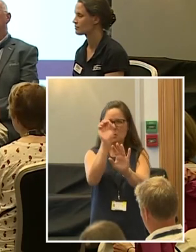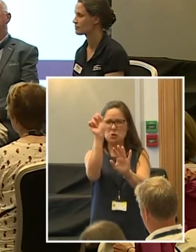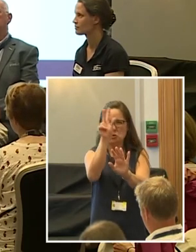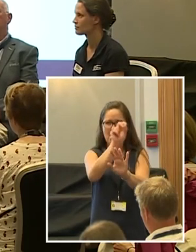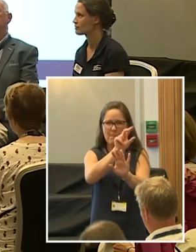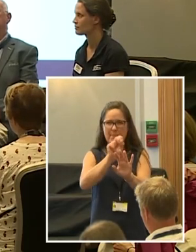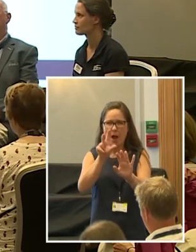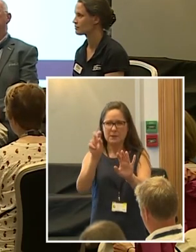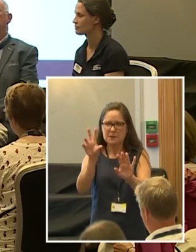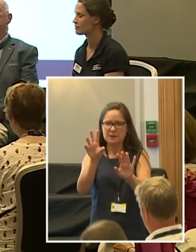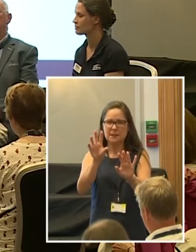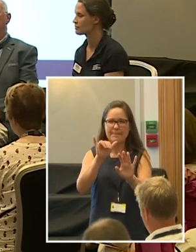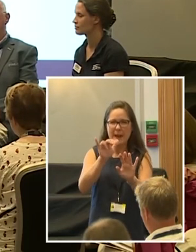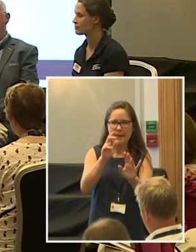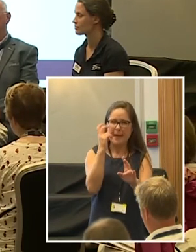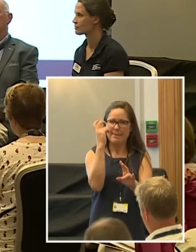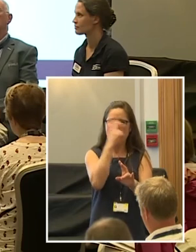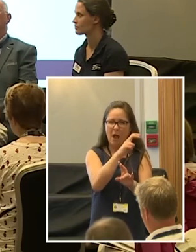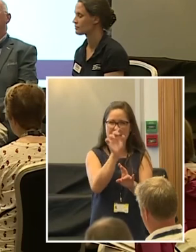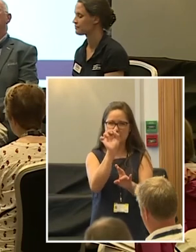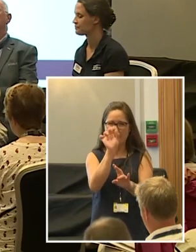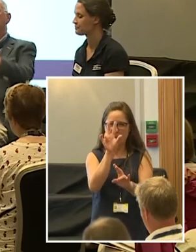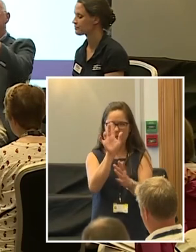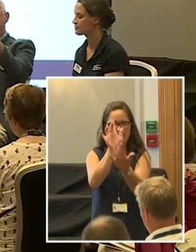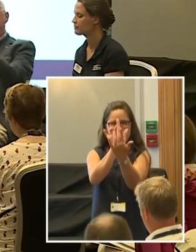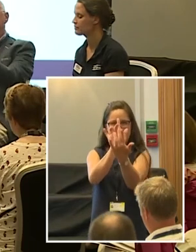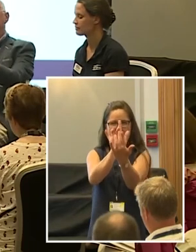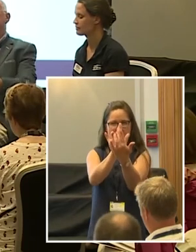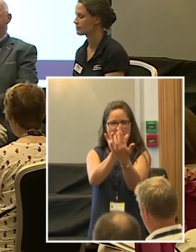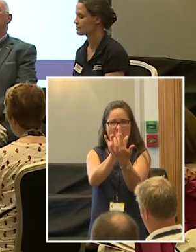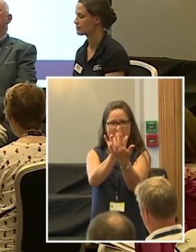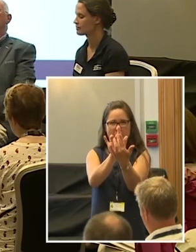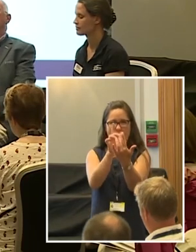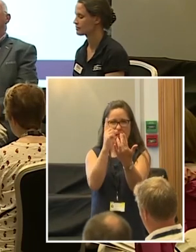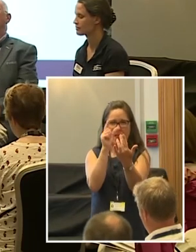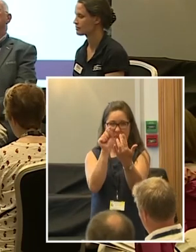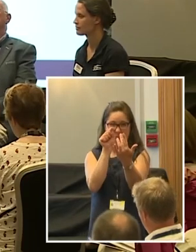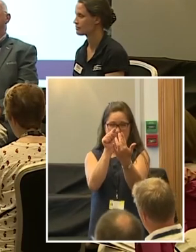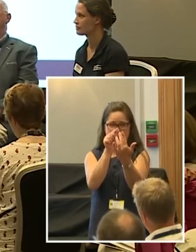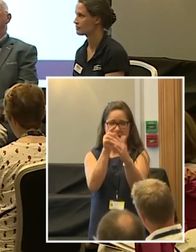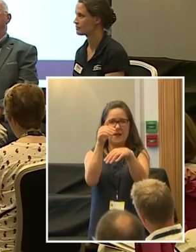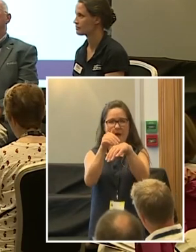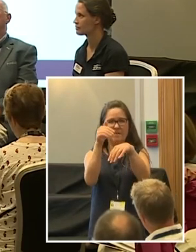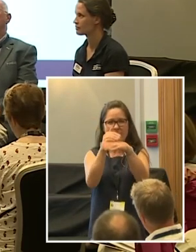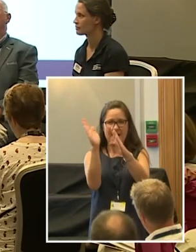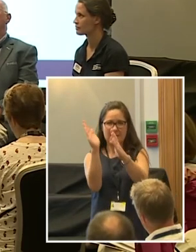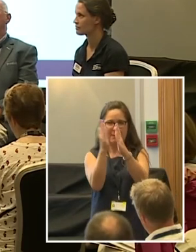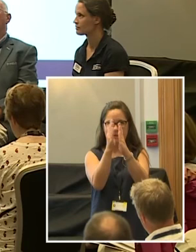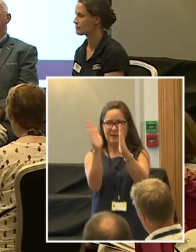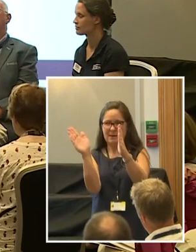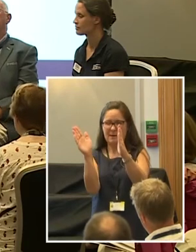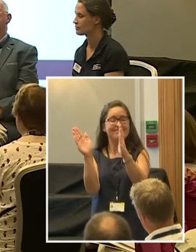little areas of blind spots in the middle within 20 degrees, then that also debars you,